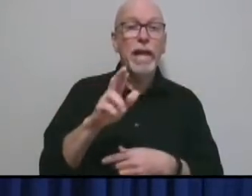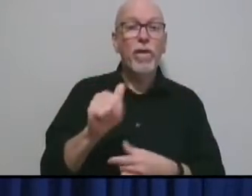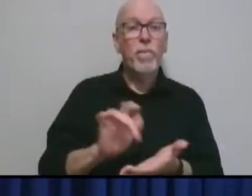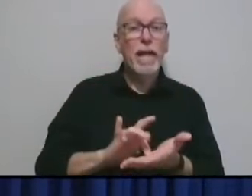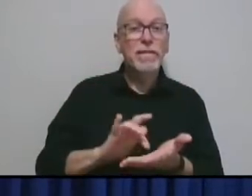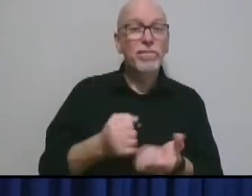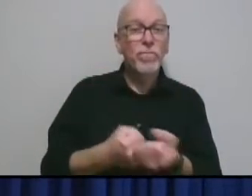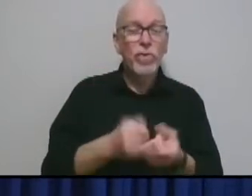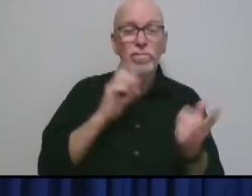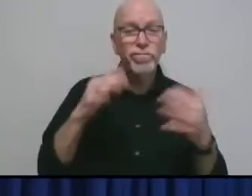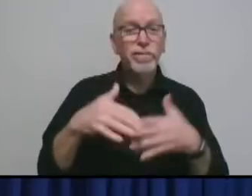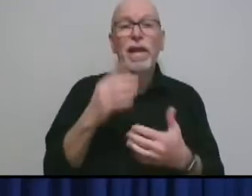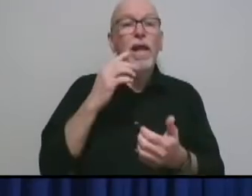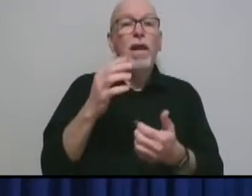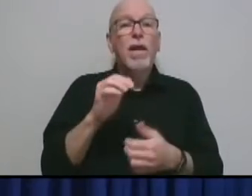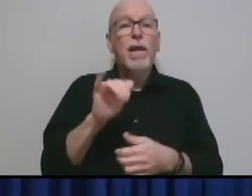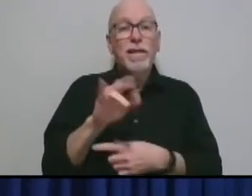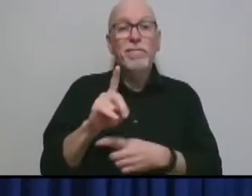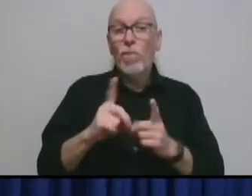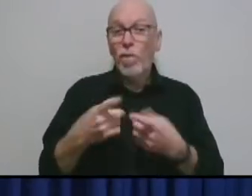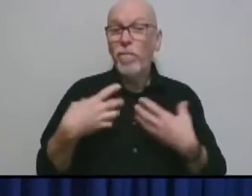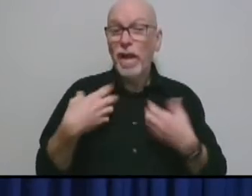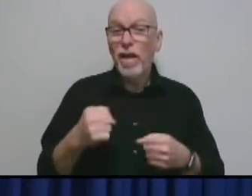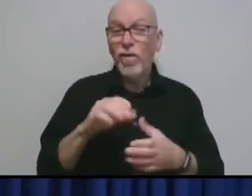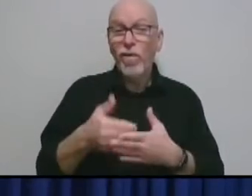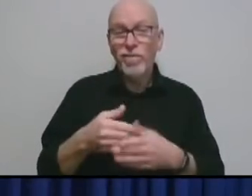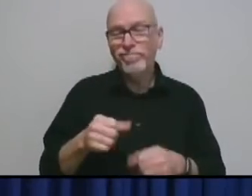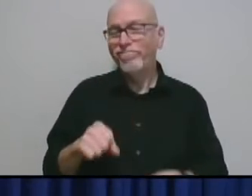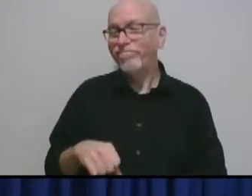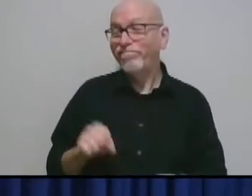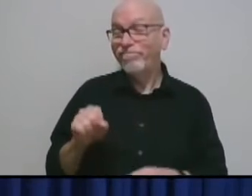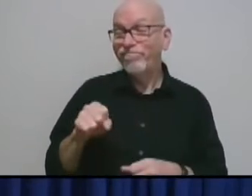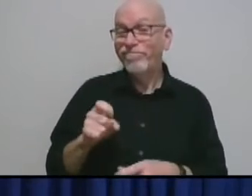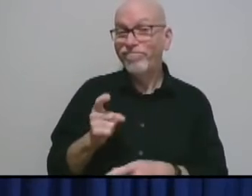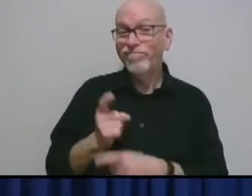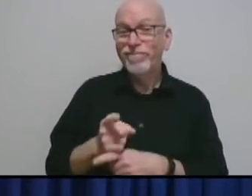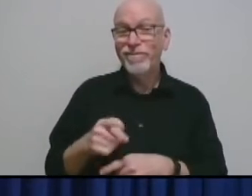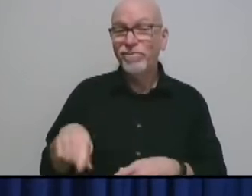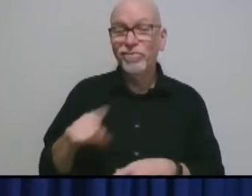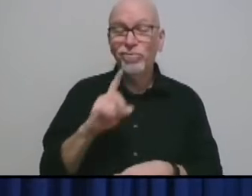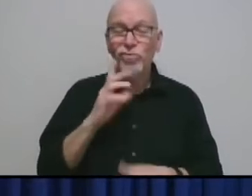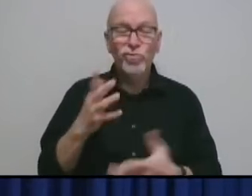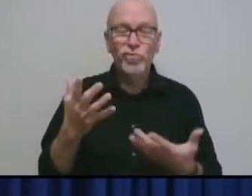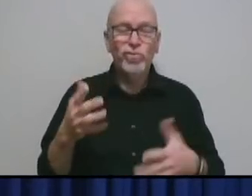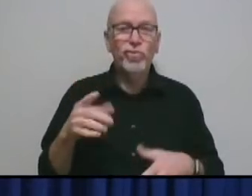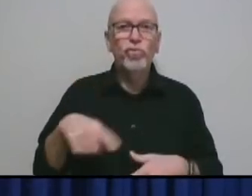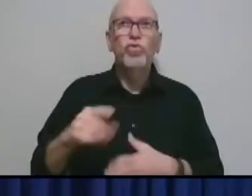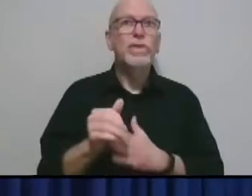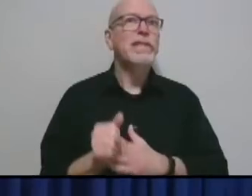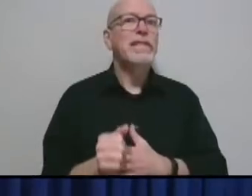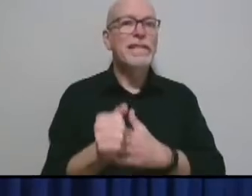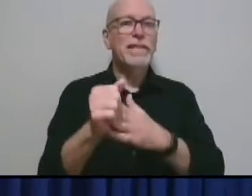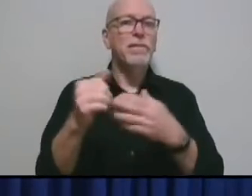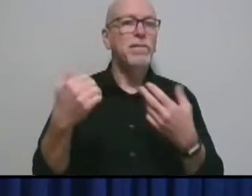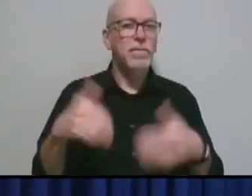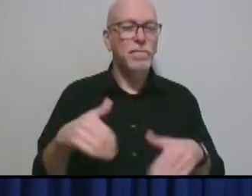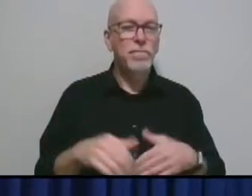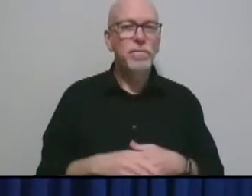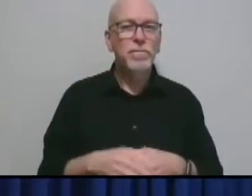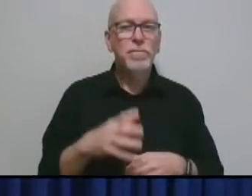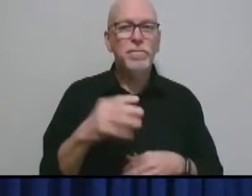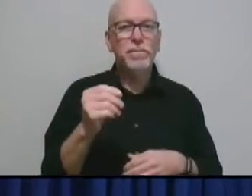and of course, Indiana Department of Health and all of our you guys were the individuals. tip of the spear. You were leading the charge, and